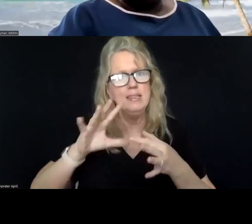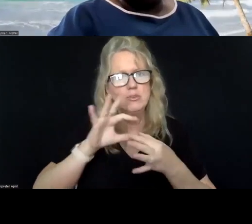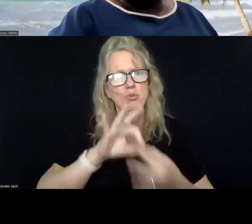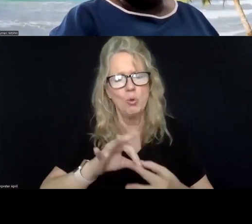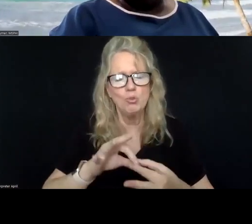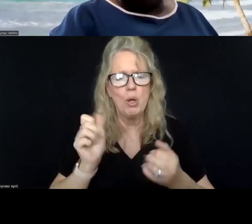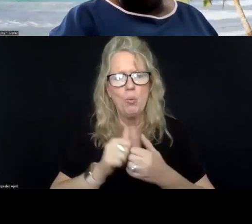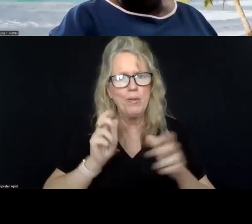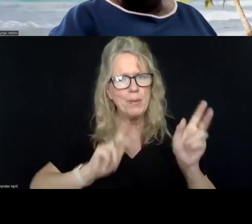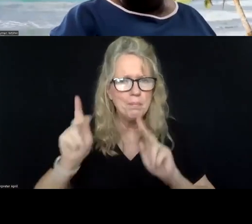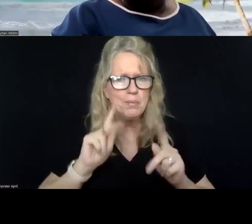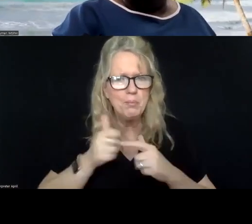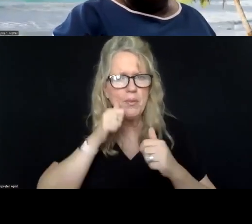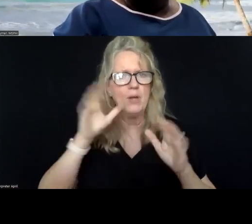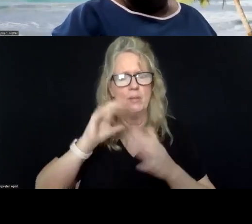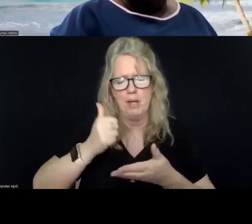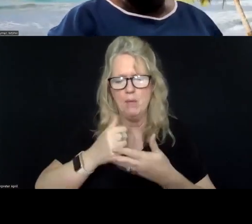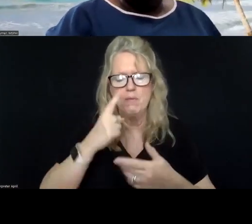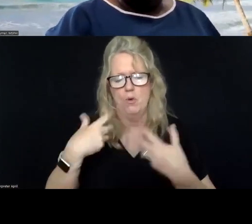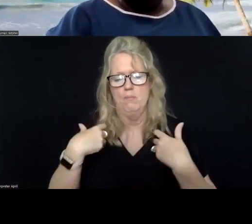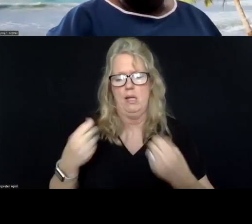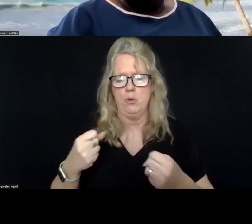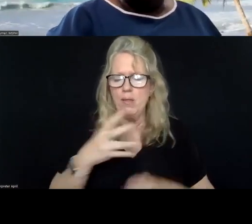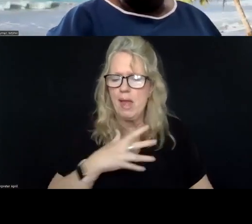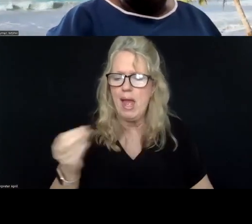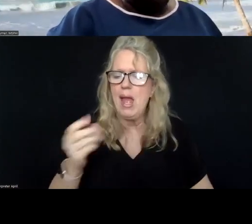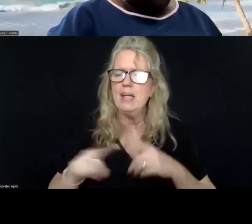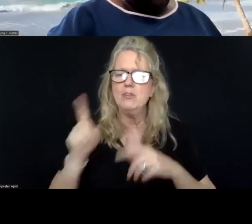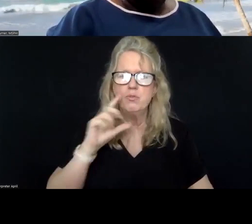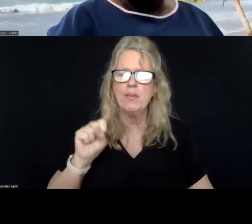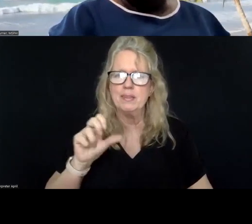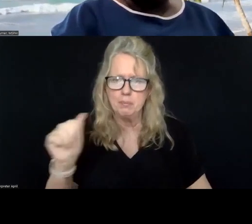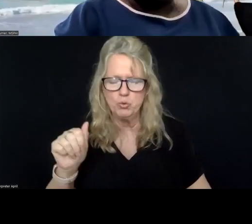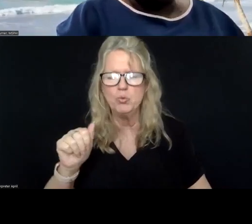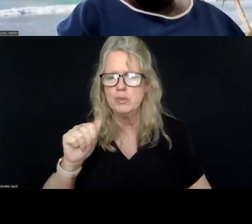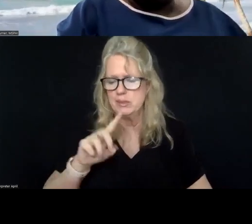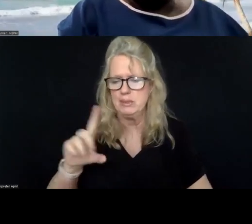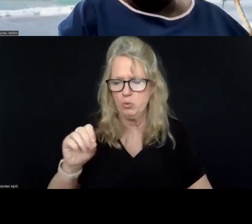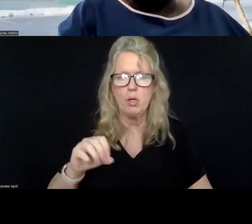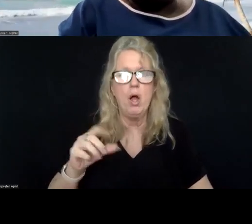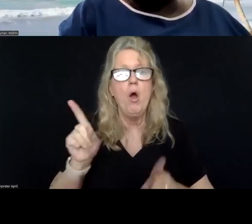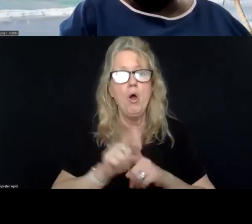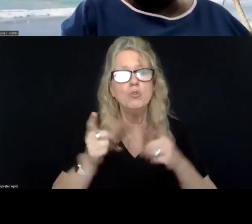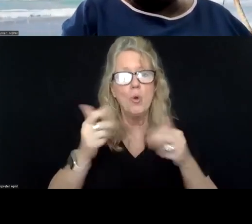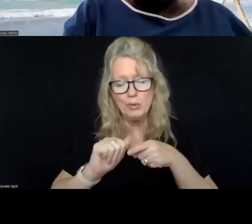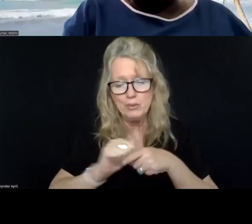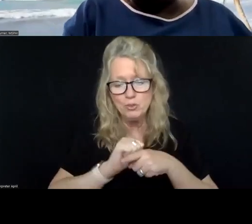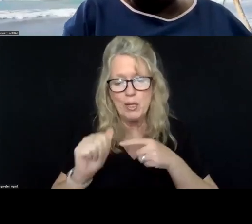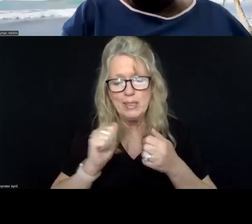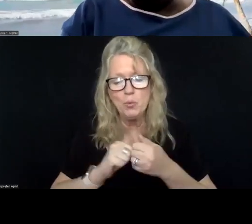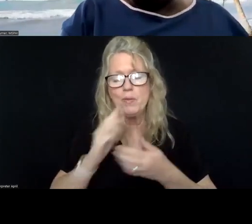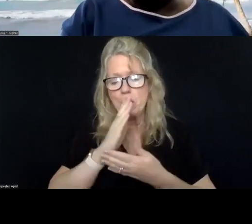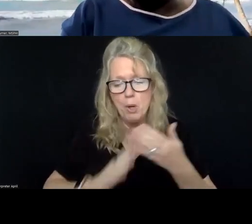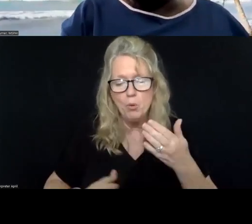with people seeking help for mental health and substance use disorders. And we also trained on a particular